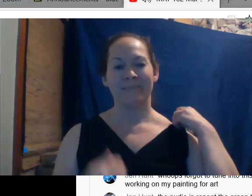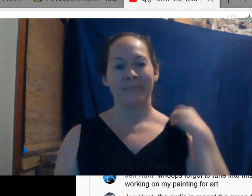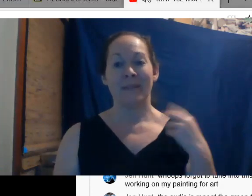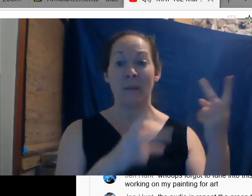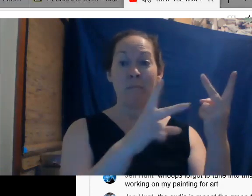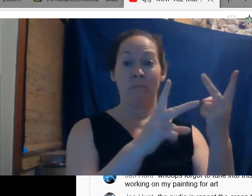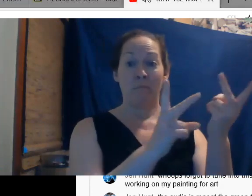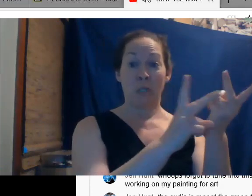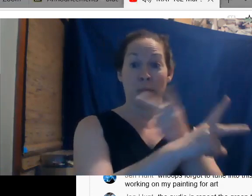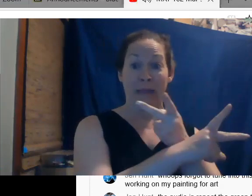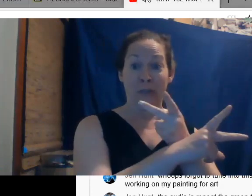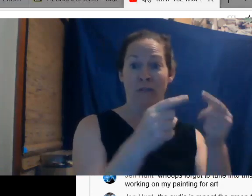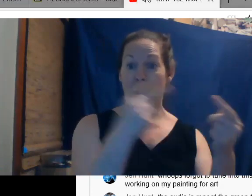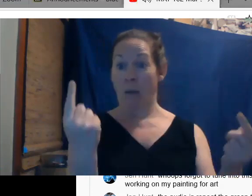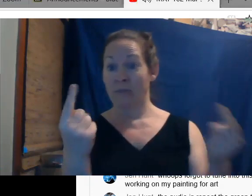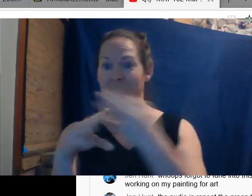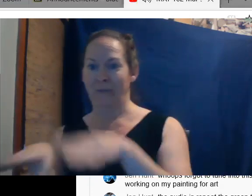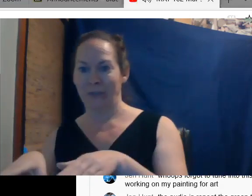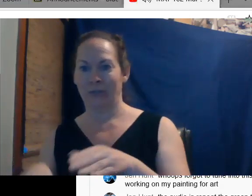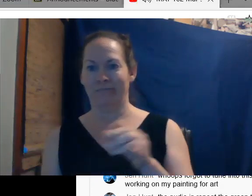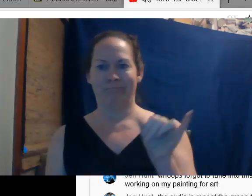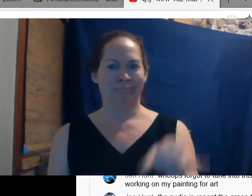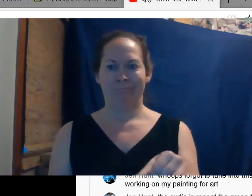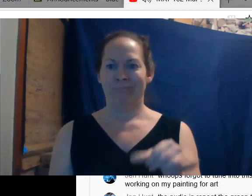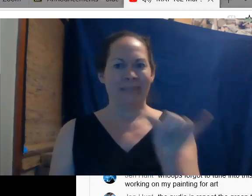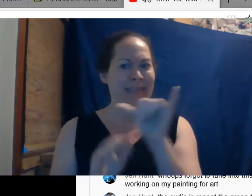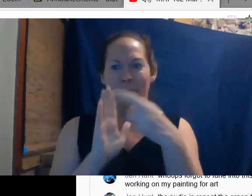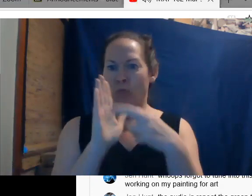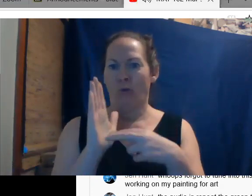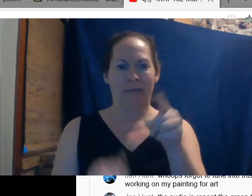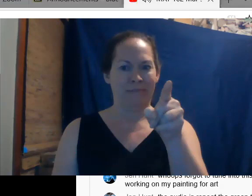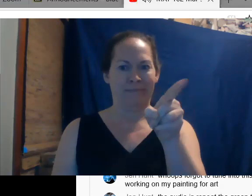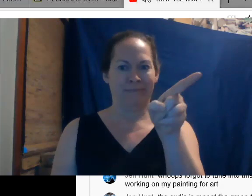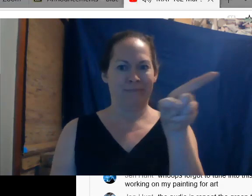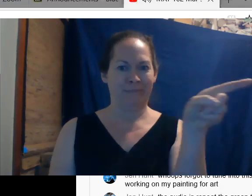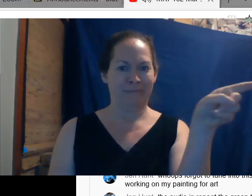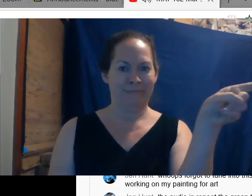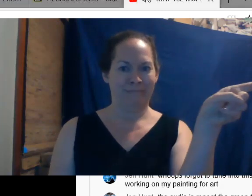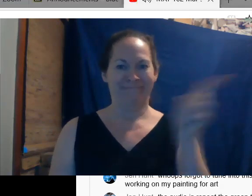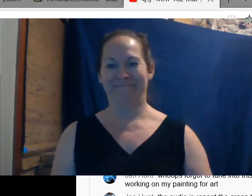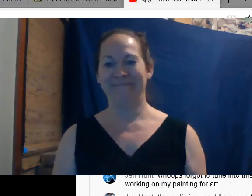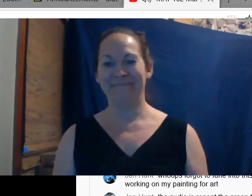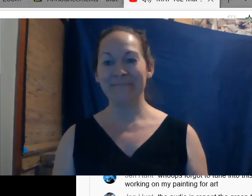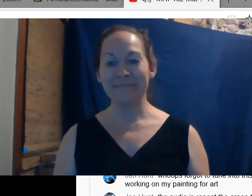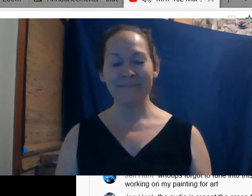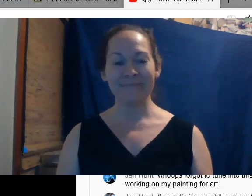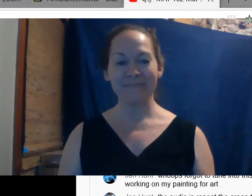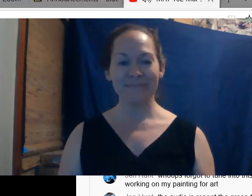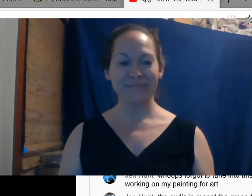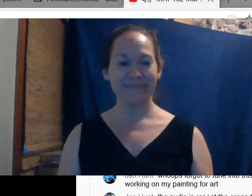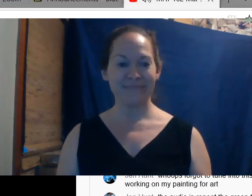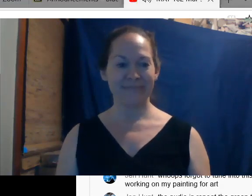of multiplication. And our ability to divide by a monomial is able